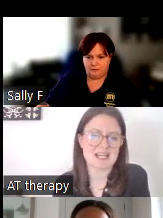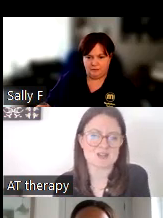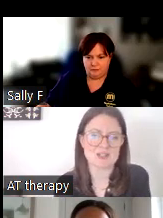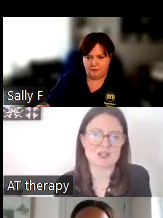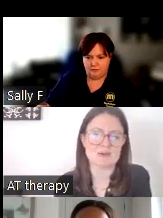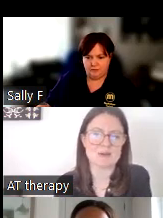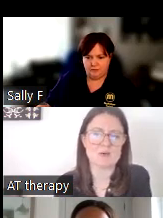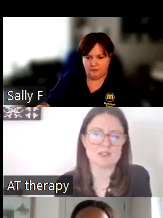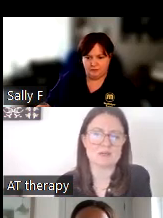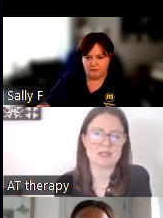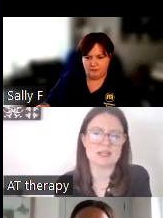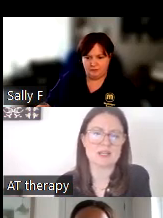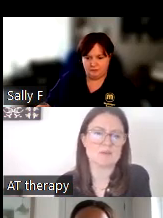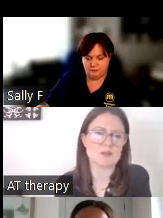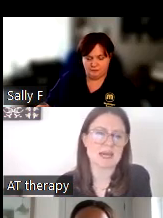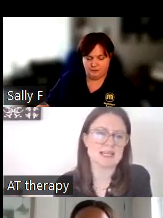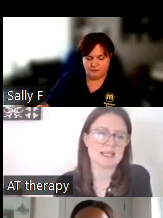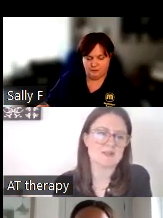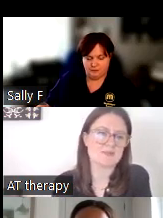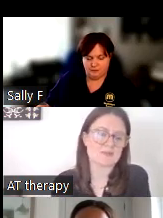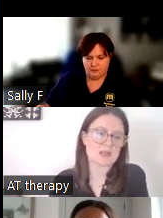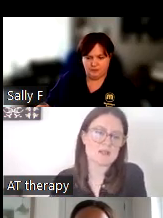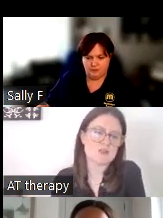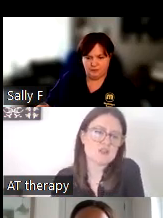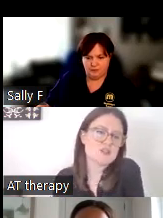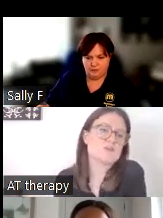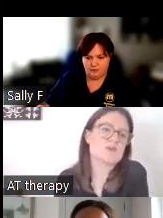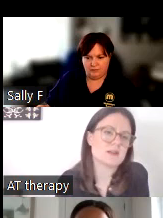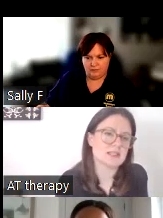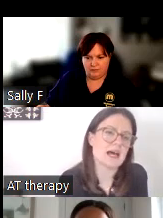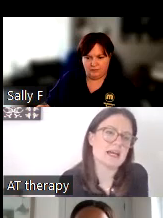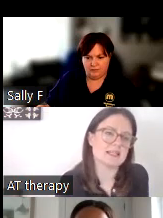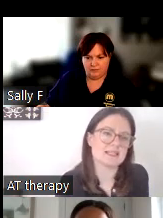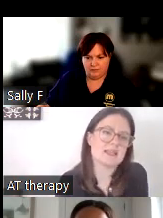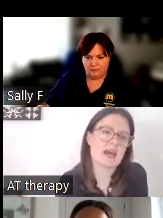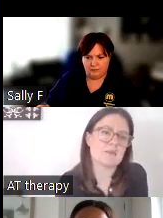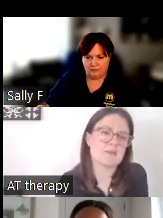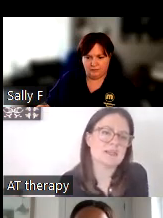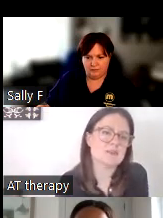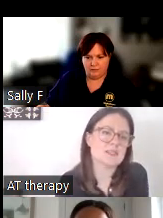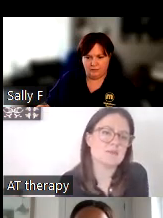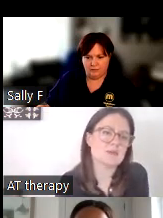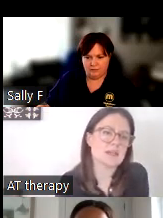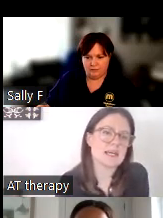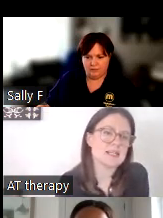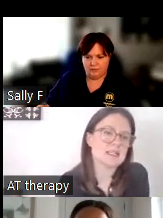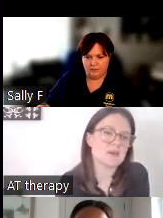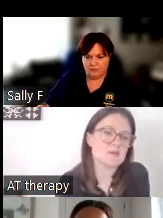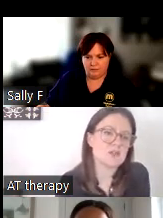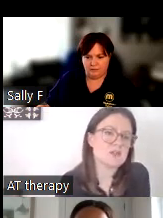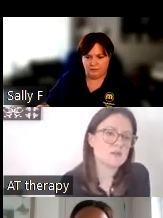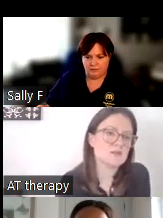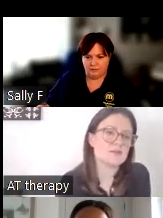gives you that extra clue about what's being communicated. So just a summary on the slides, Makaton symbols are